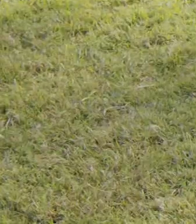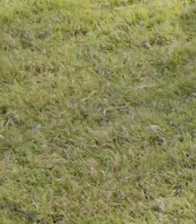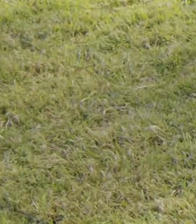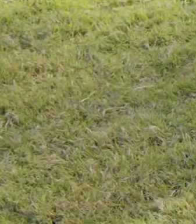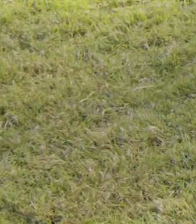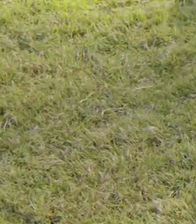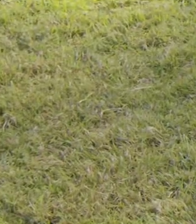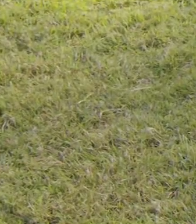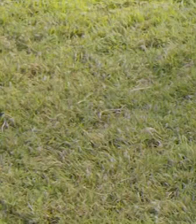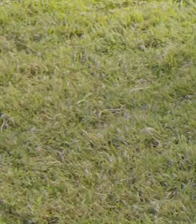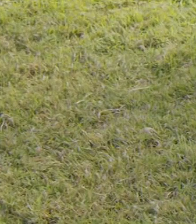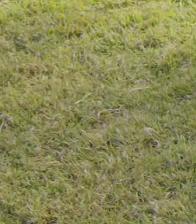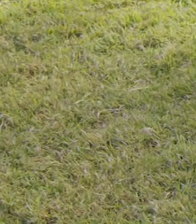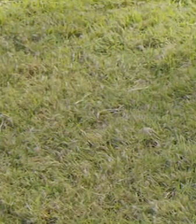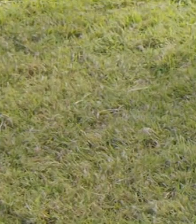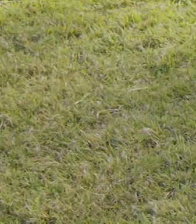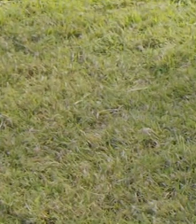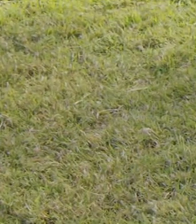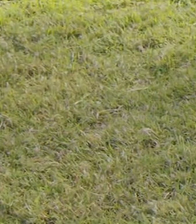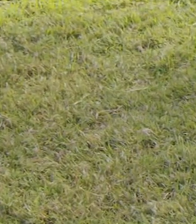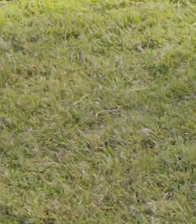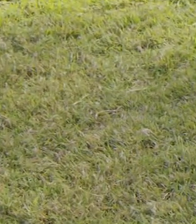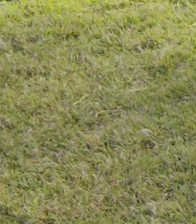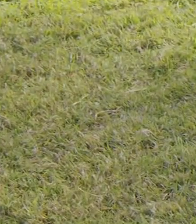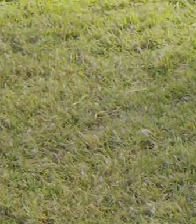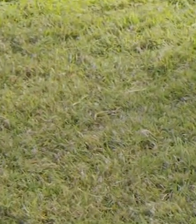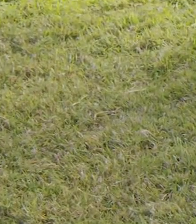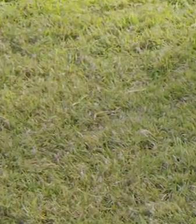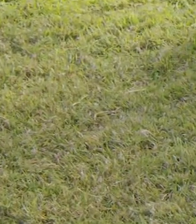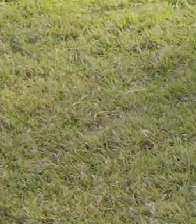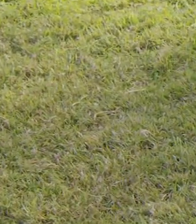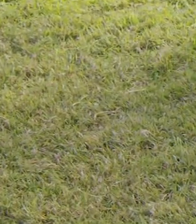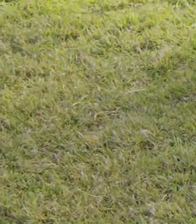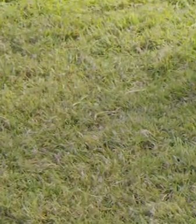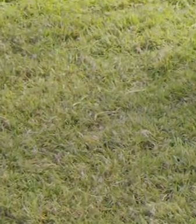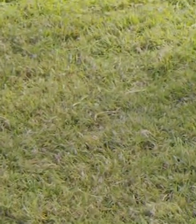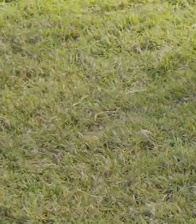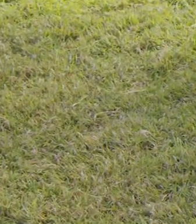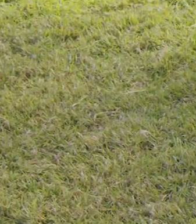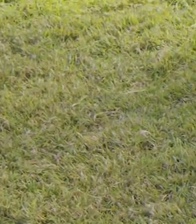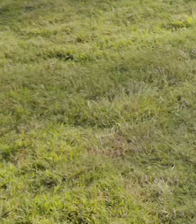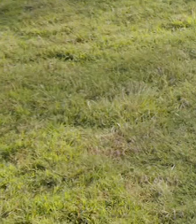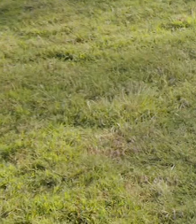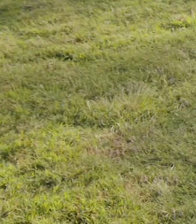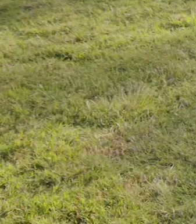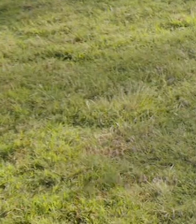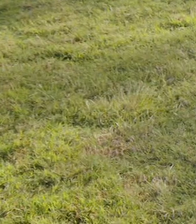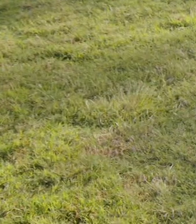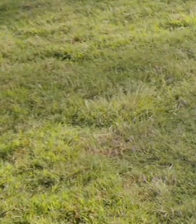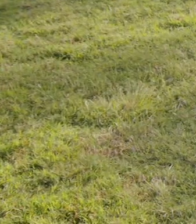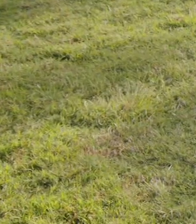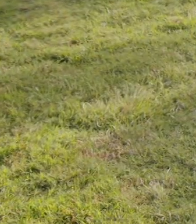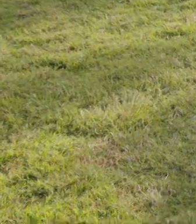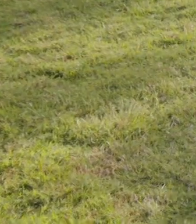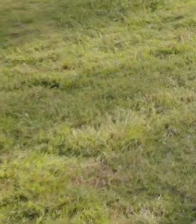do big reaching out in front. Big freestyle arms. That's it. Nice work. Great kicking too. Oh, let's jump